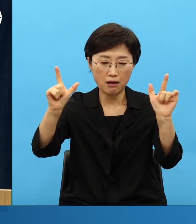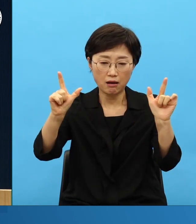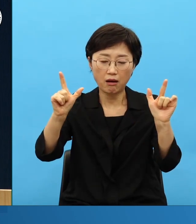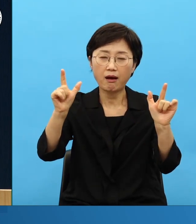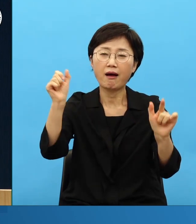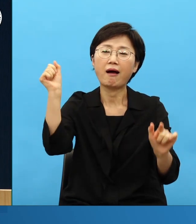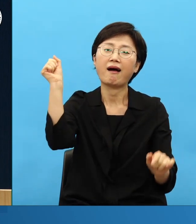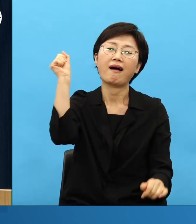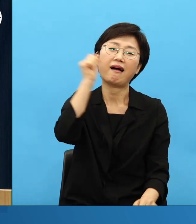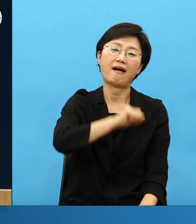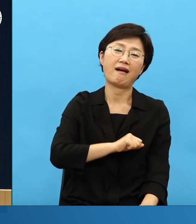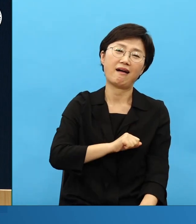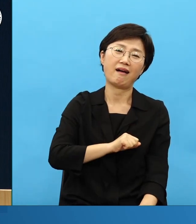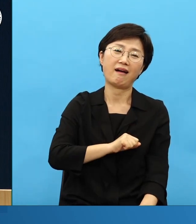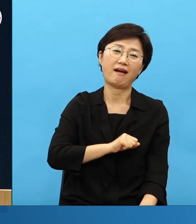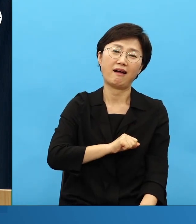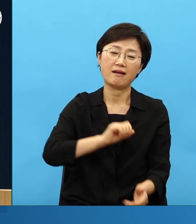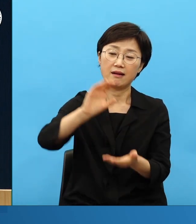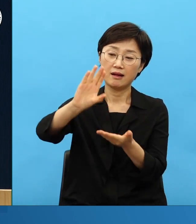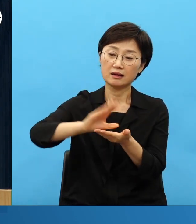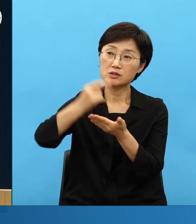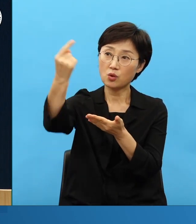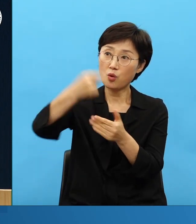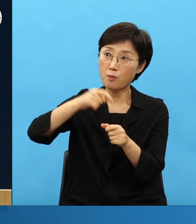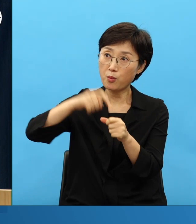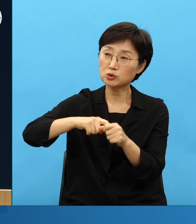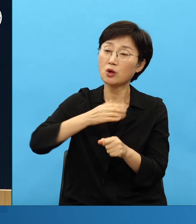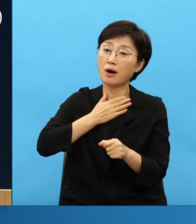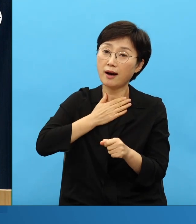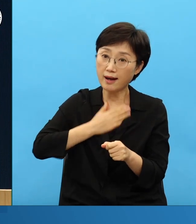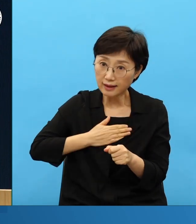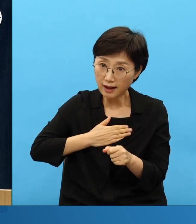know this accurately, of course you have no choice but to receive answers.